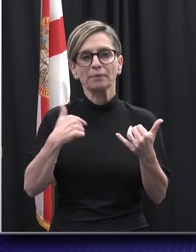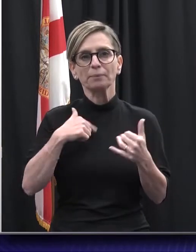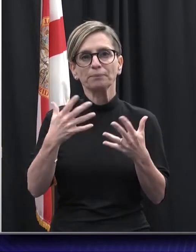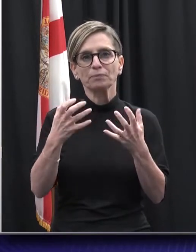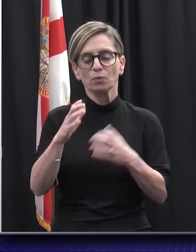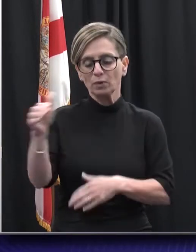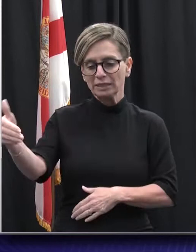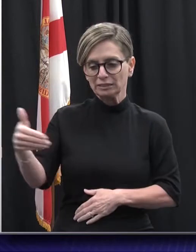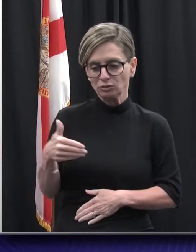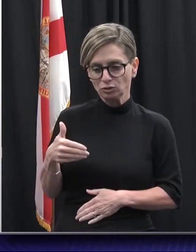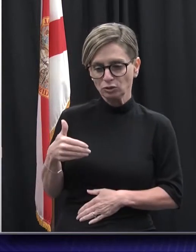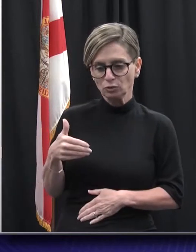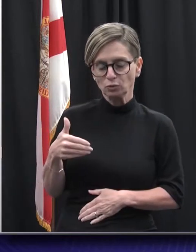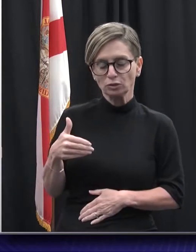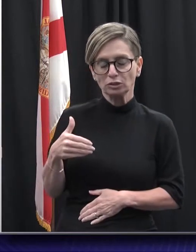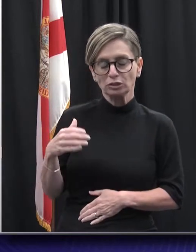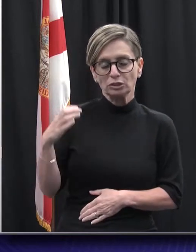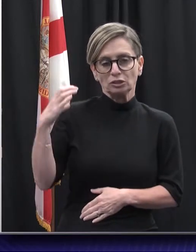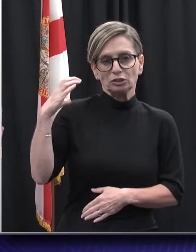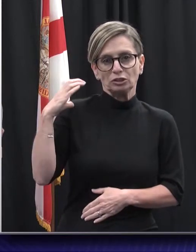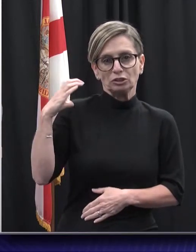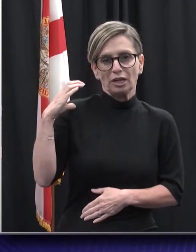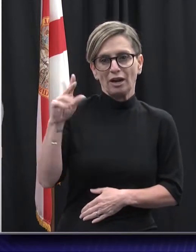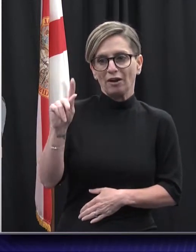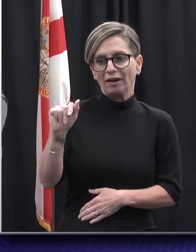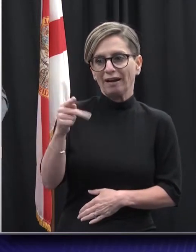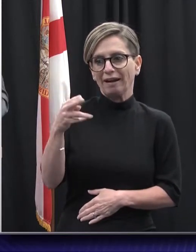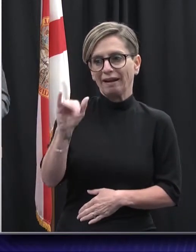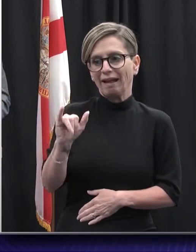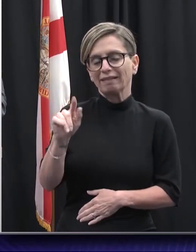County Commission, Kathy Townsend, for a few remarks.